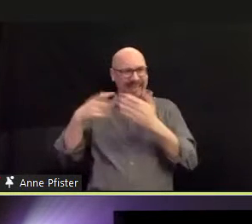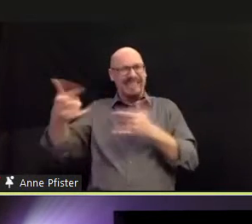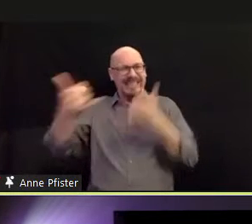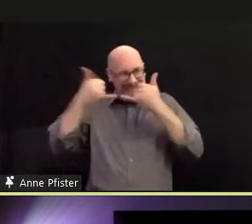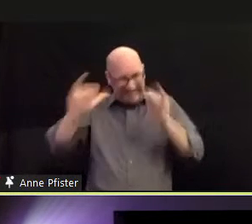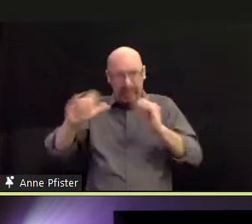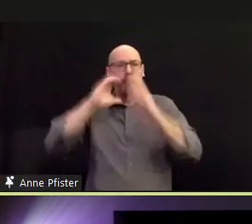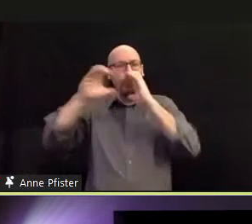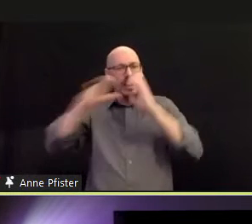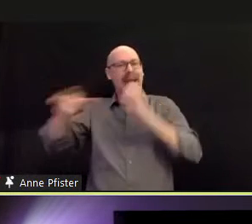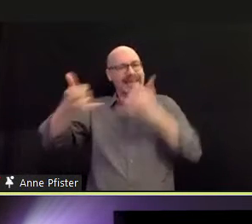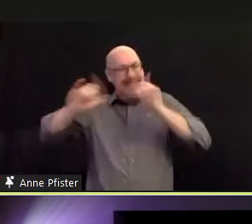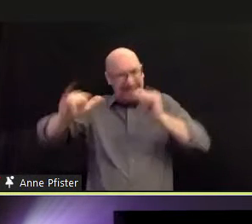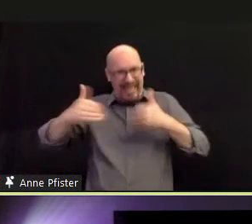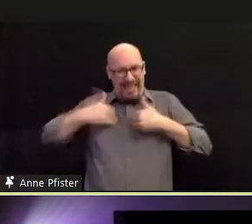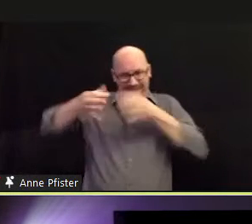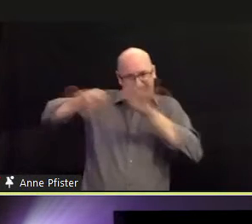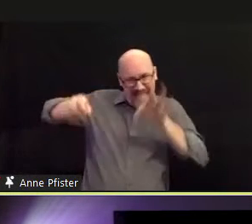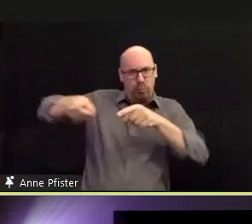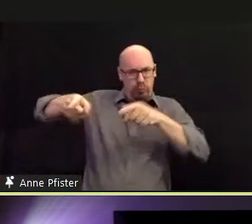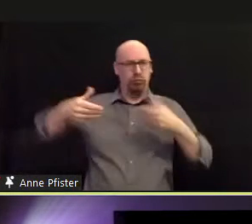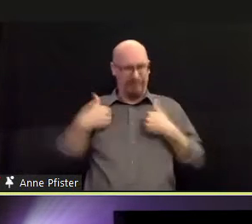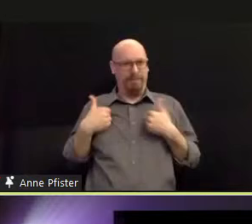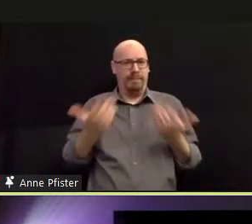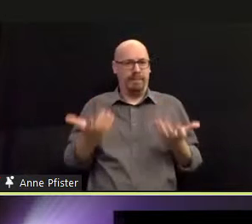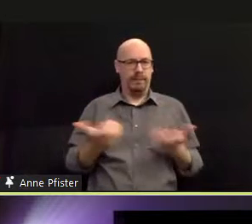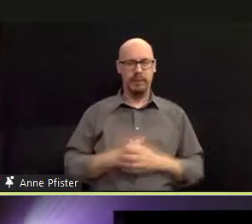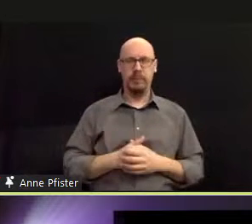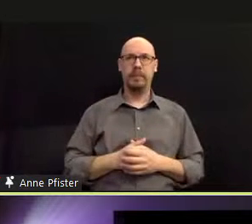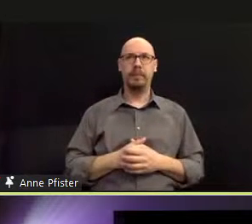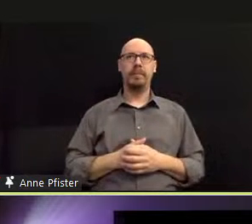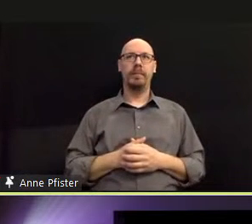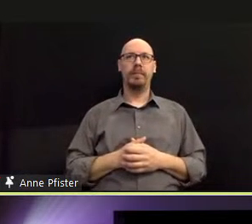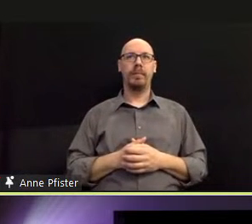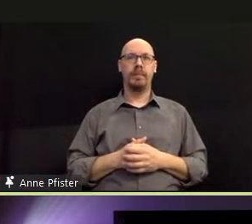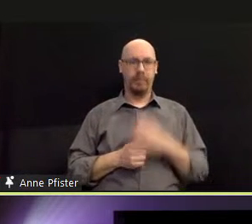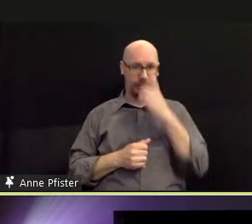languaging. On the other hand,